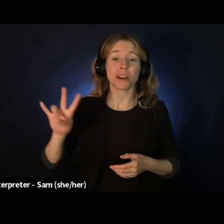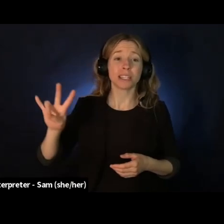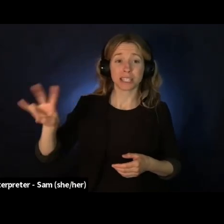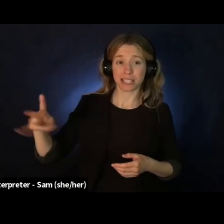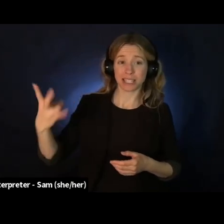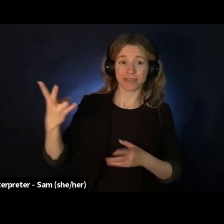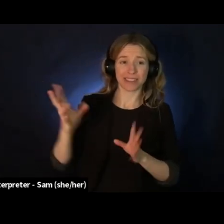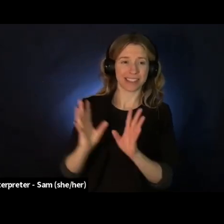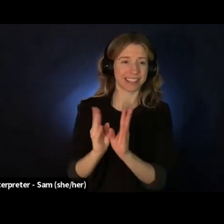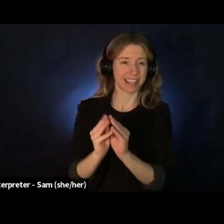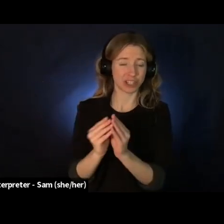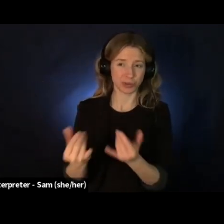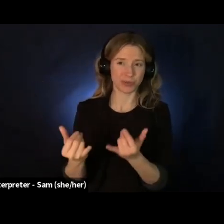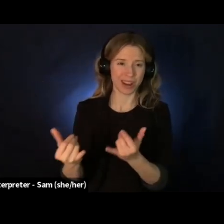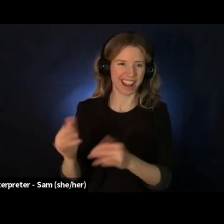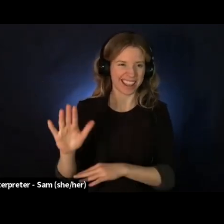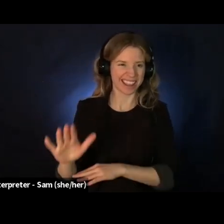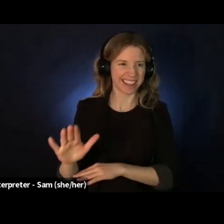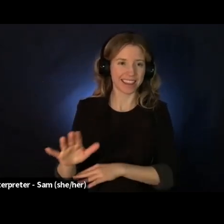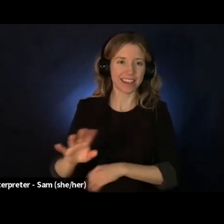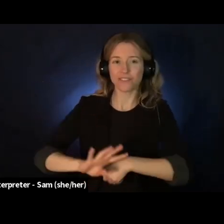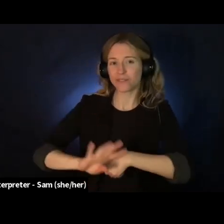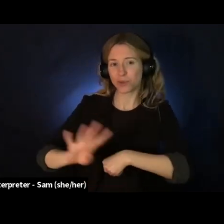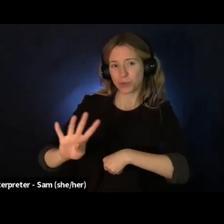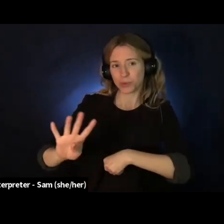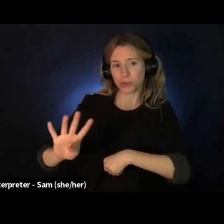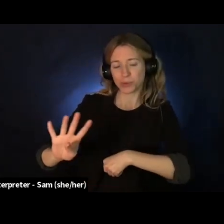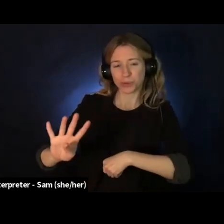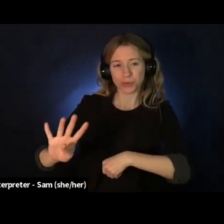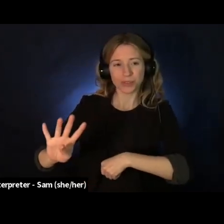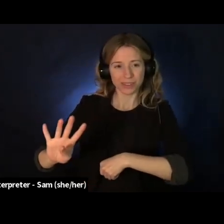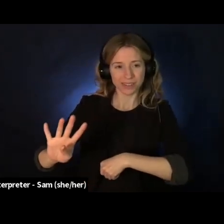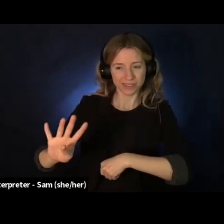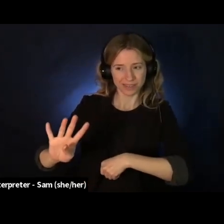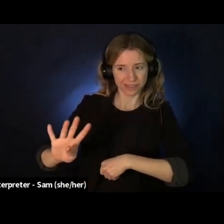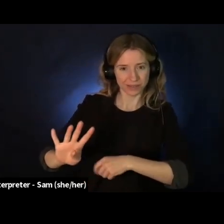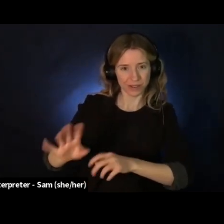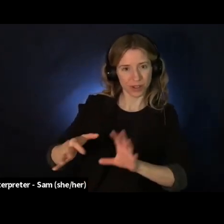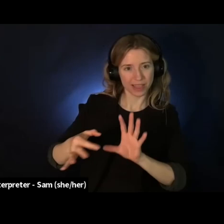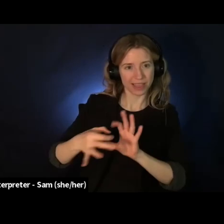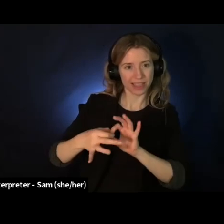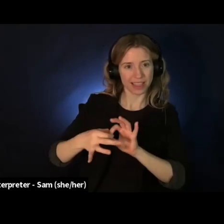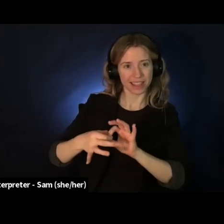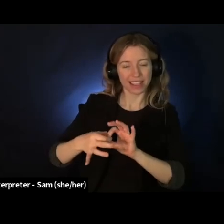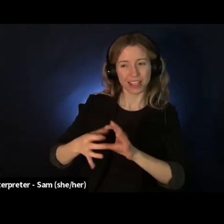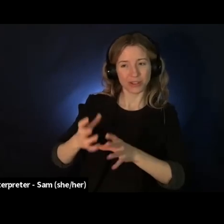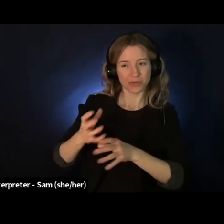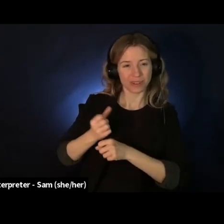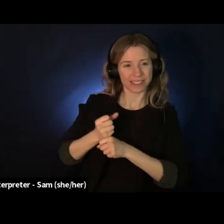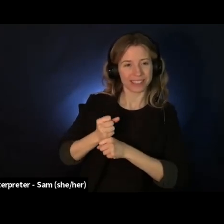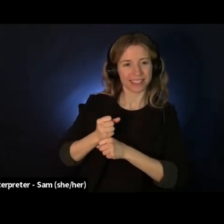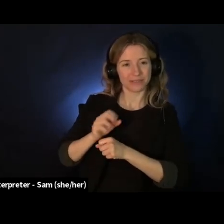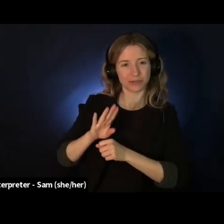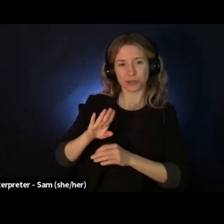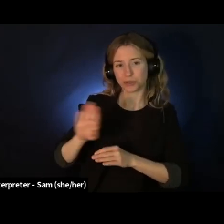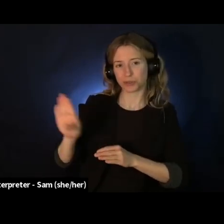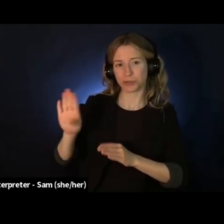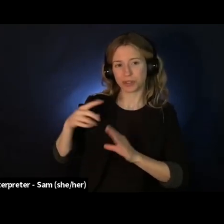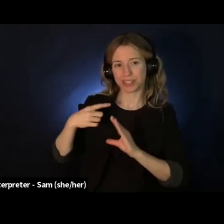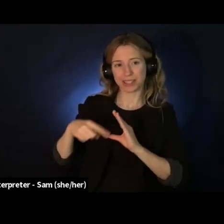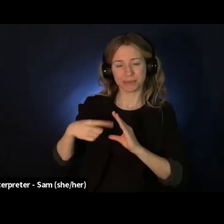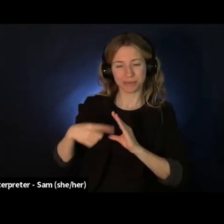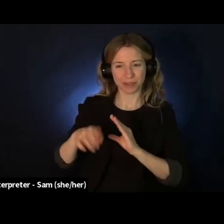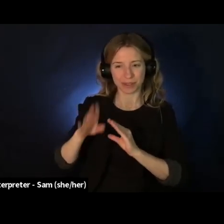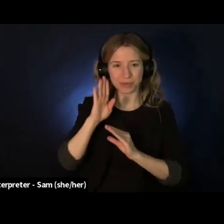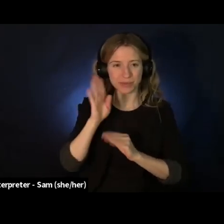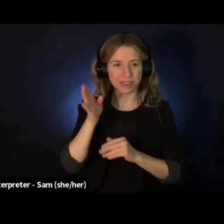later today at 4 p.m. You should have received the link already in the same email for which you